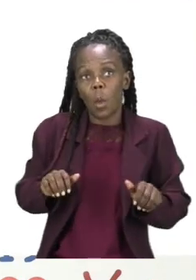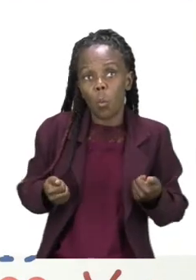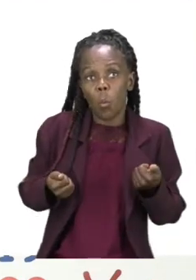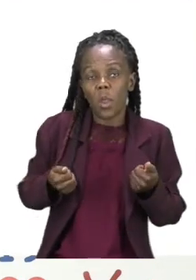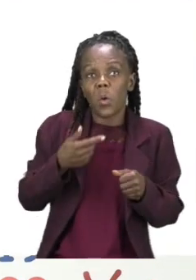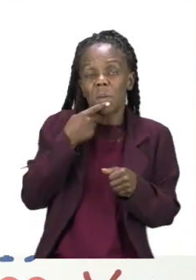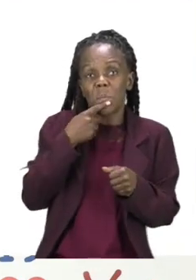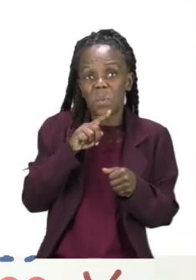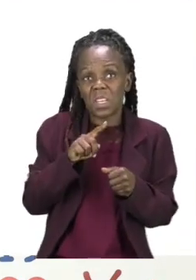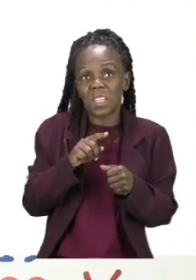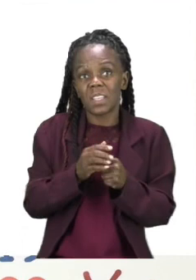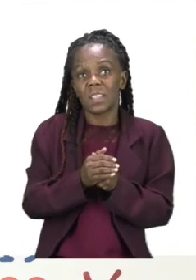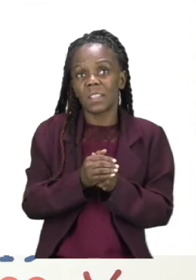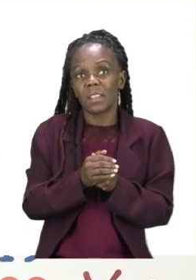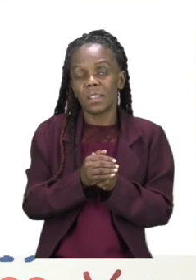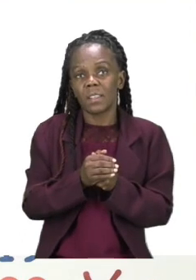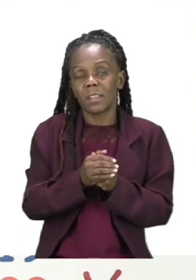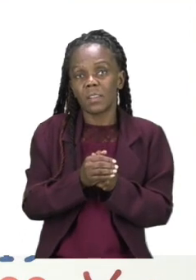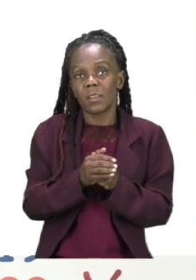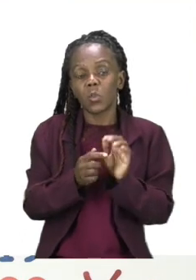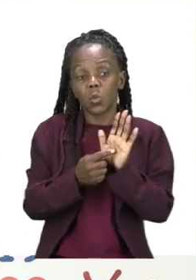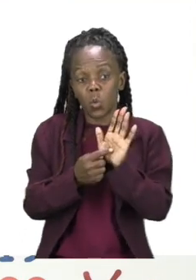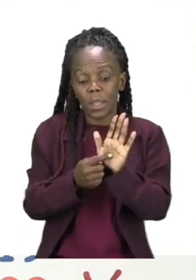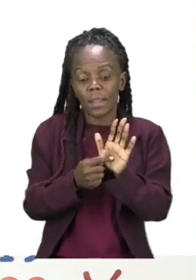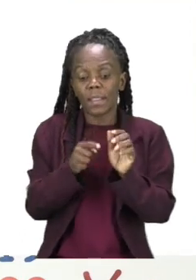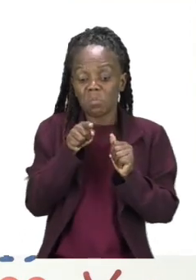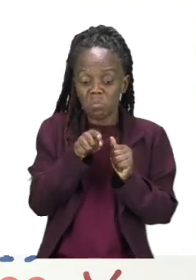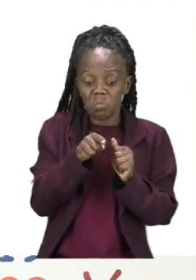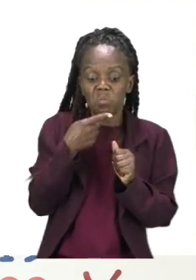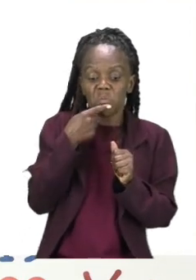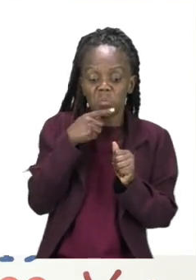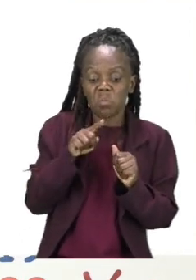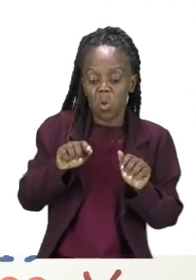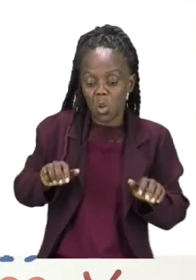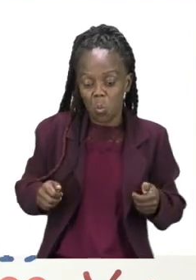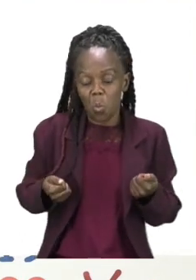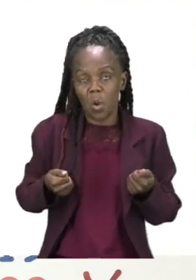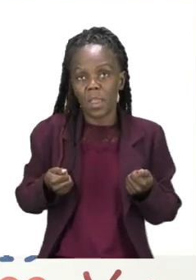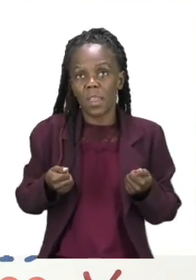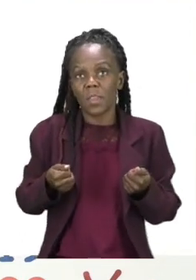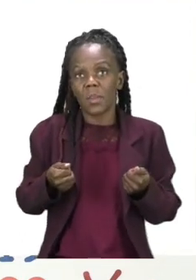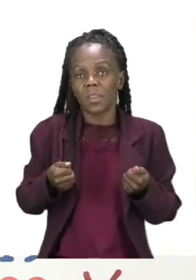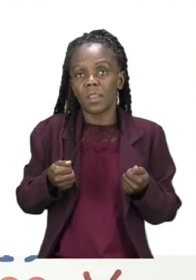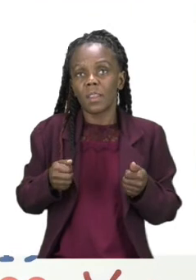we now point to that man or boy and we say he.